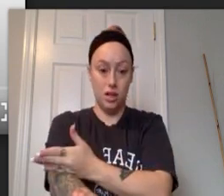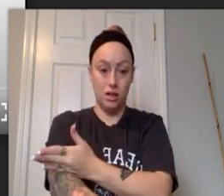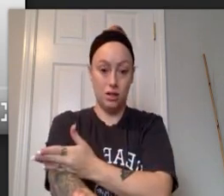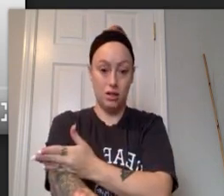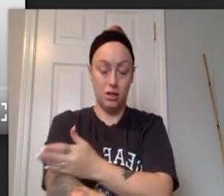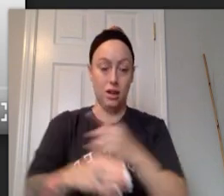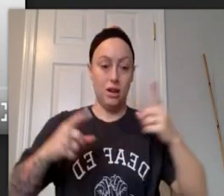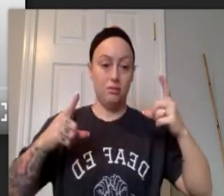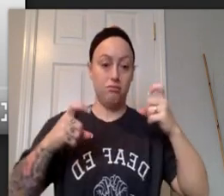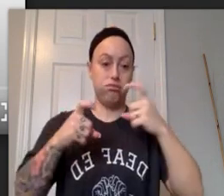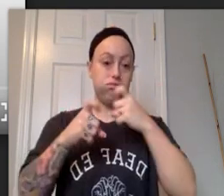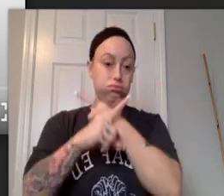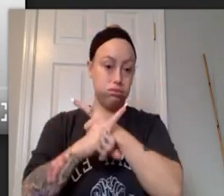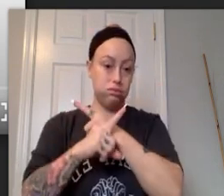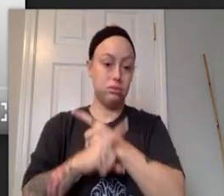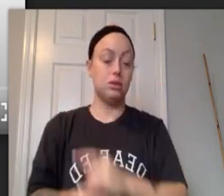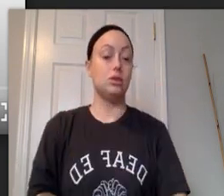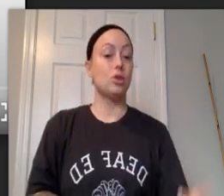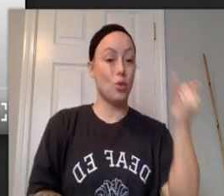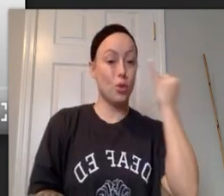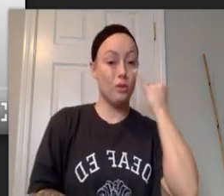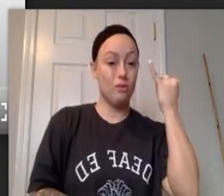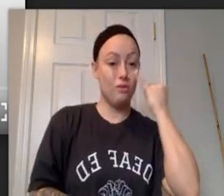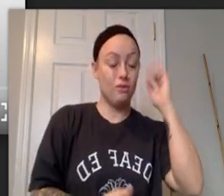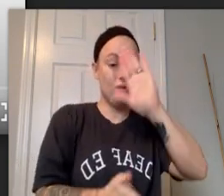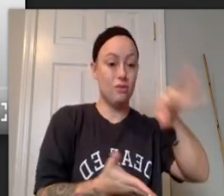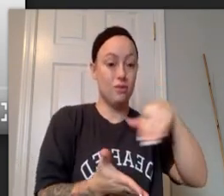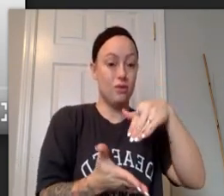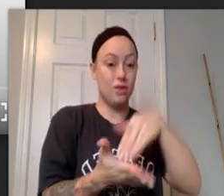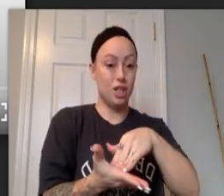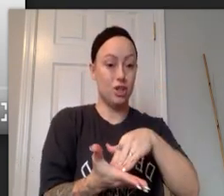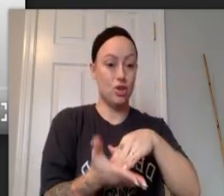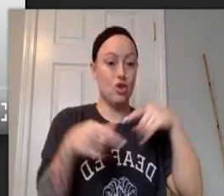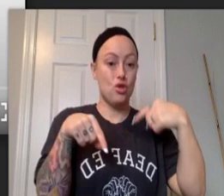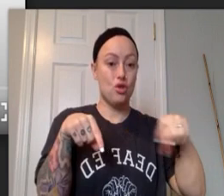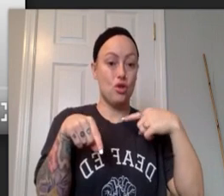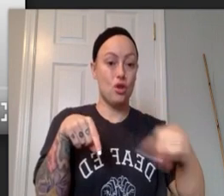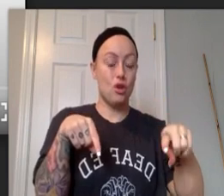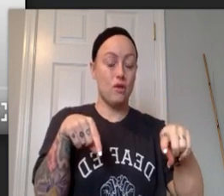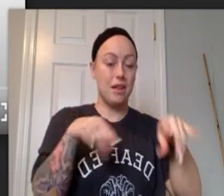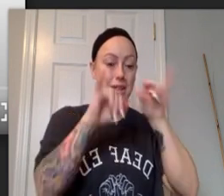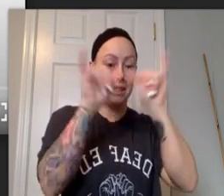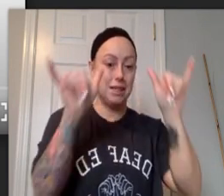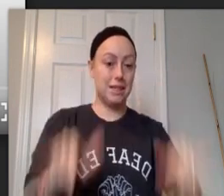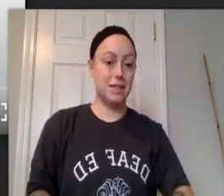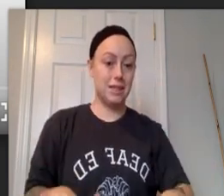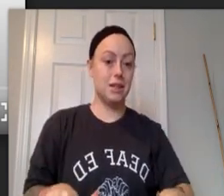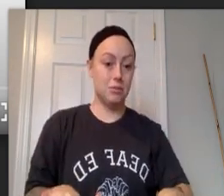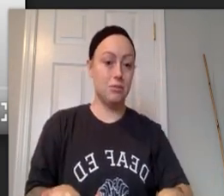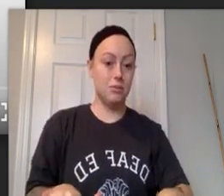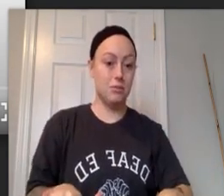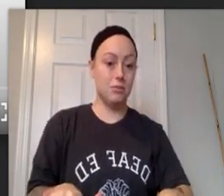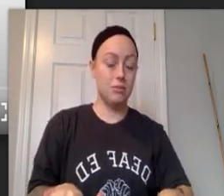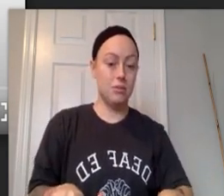we mix any central nervous system depressants, any drugs that can slow the system down,